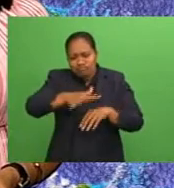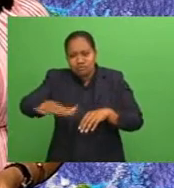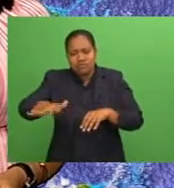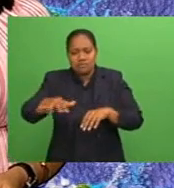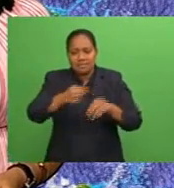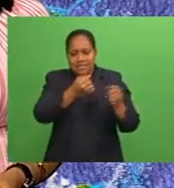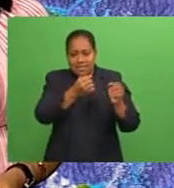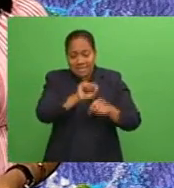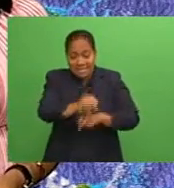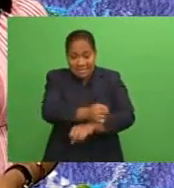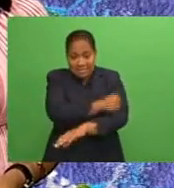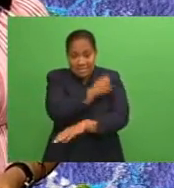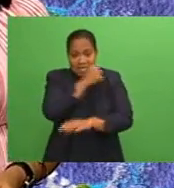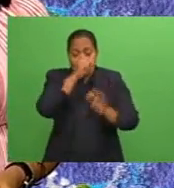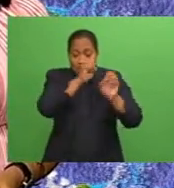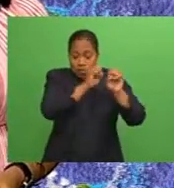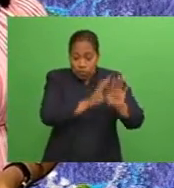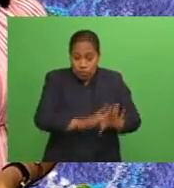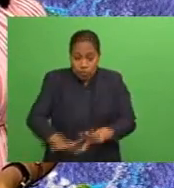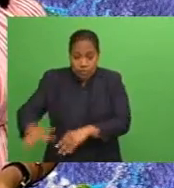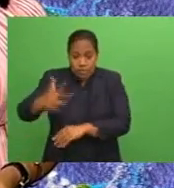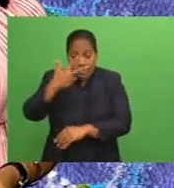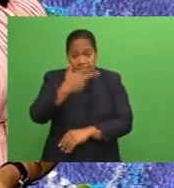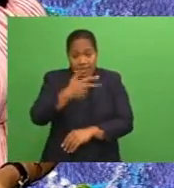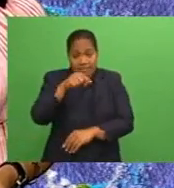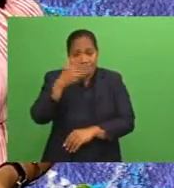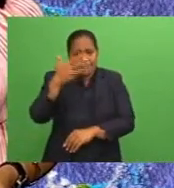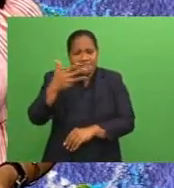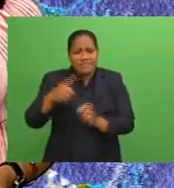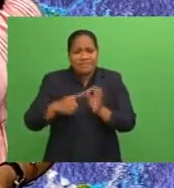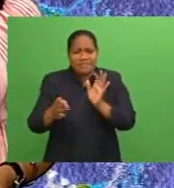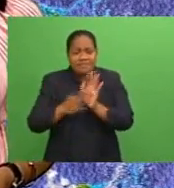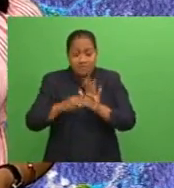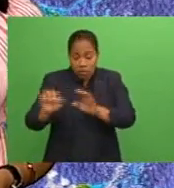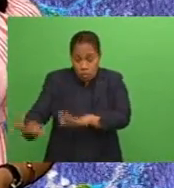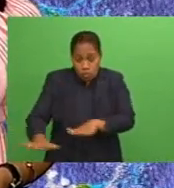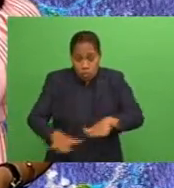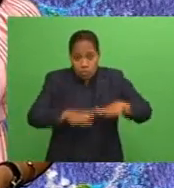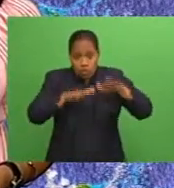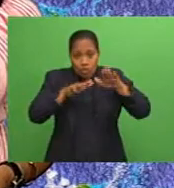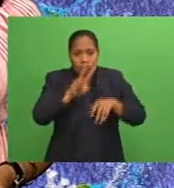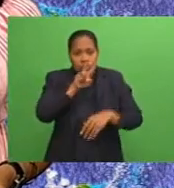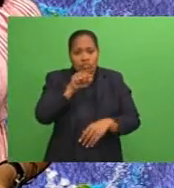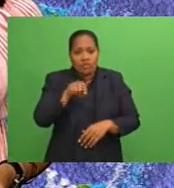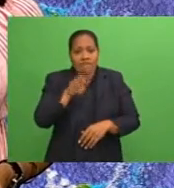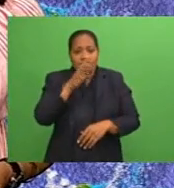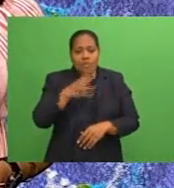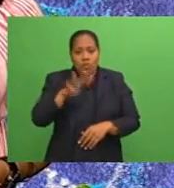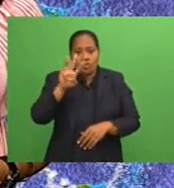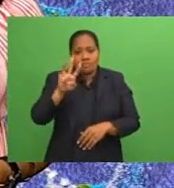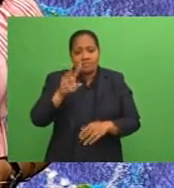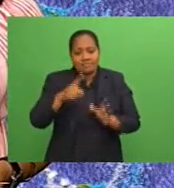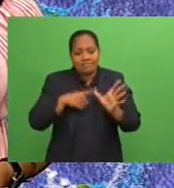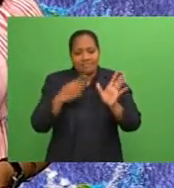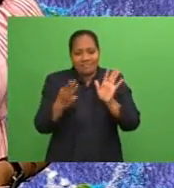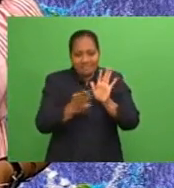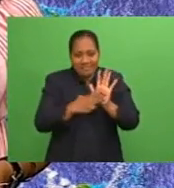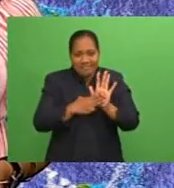to the tides, low tide at 8:19 p.m. with high tide at 2:43 a.m. Sunrise